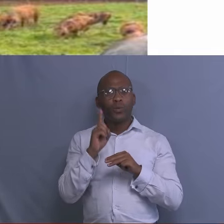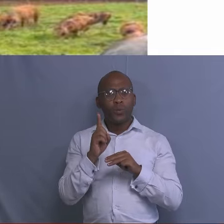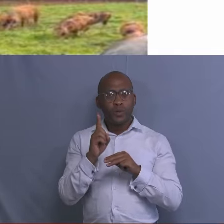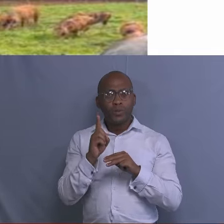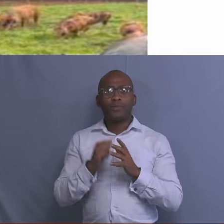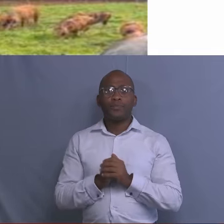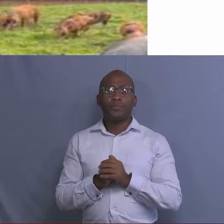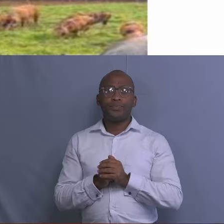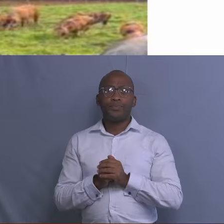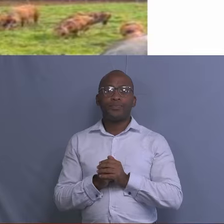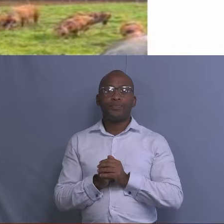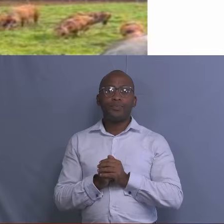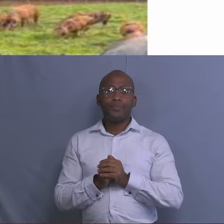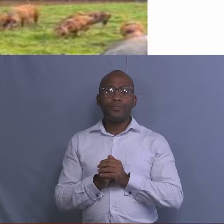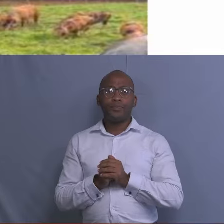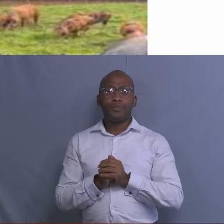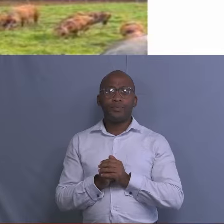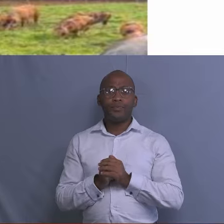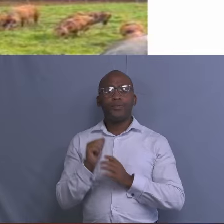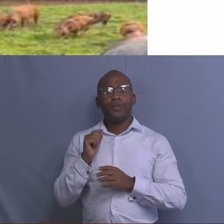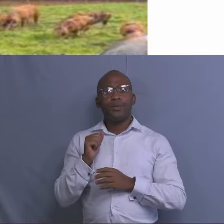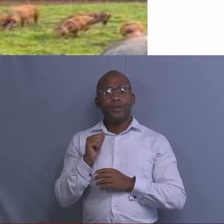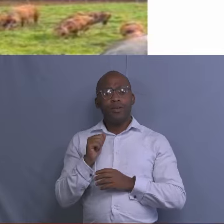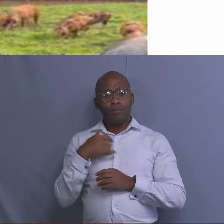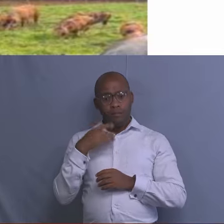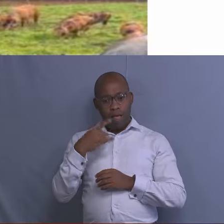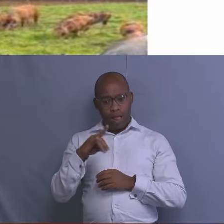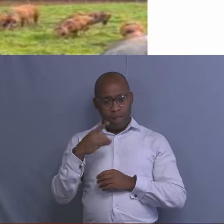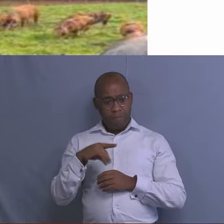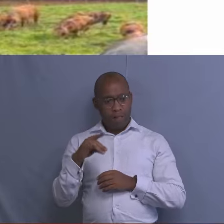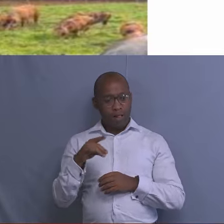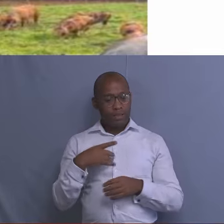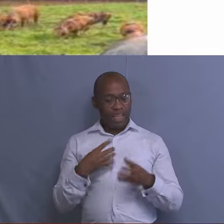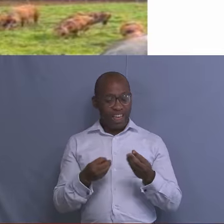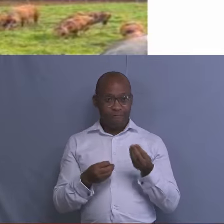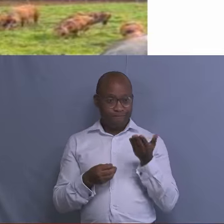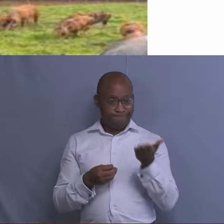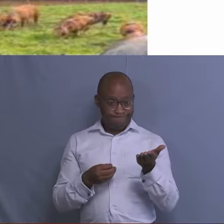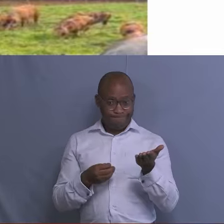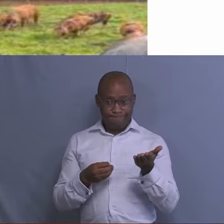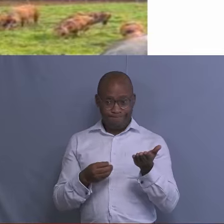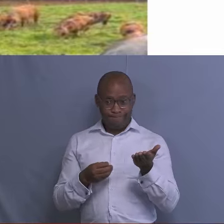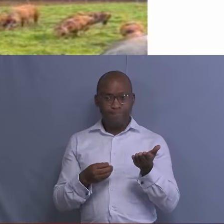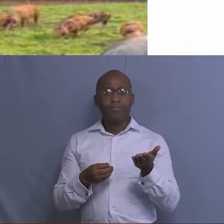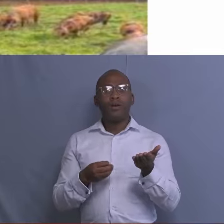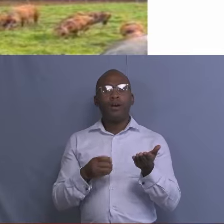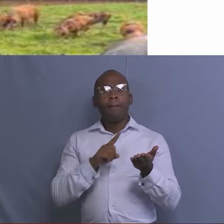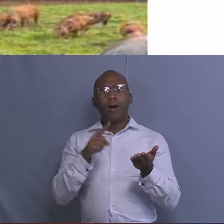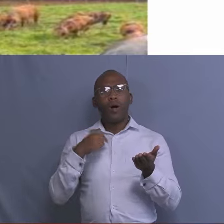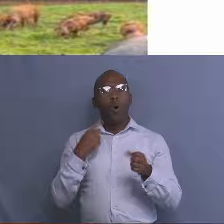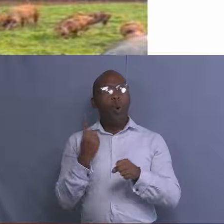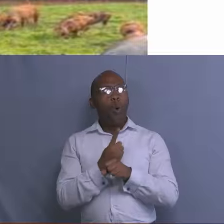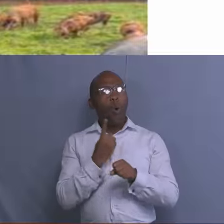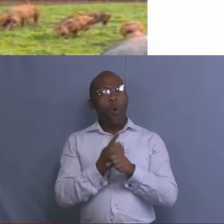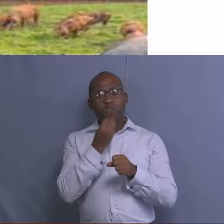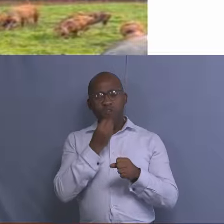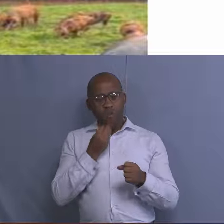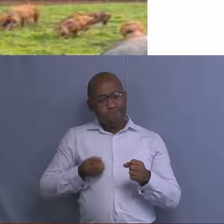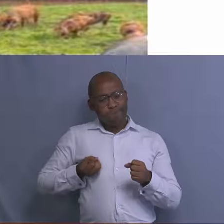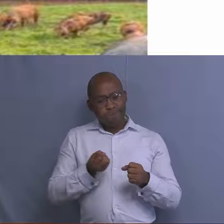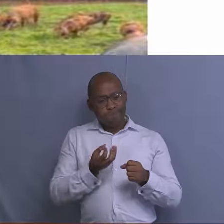partially provided with feed, and also partially they depend on natural